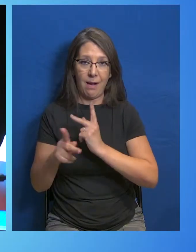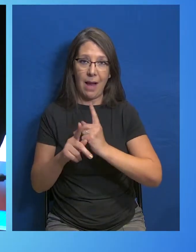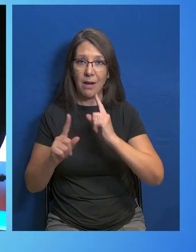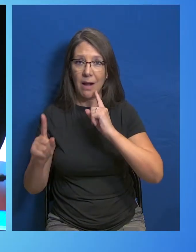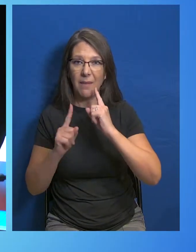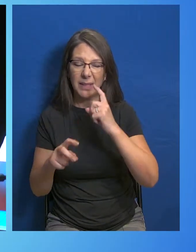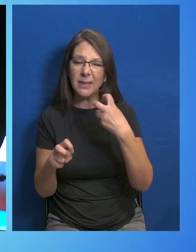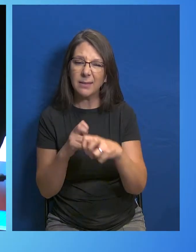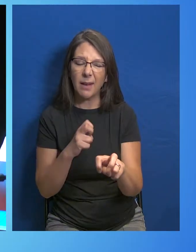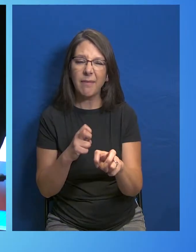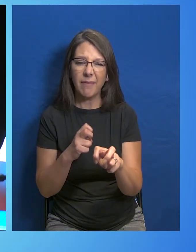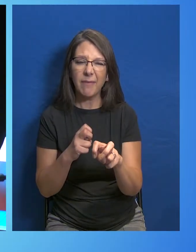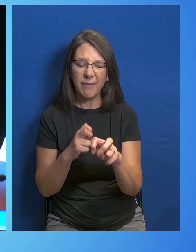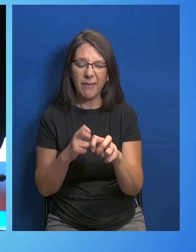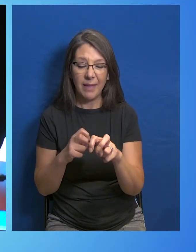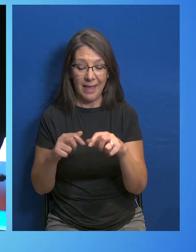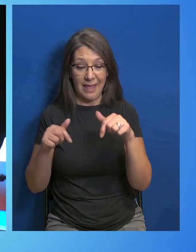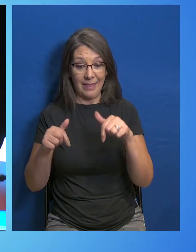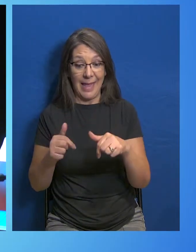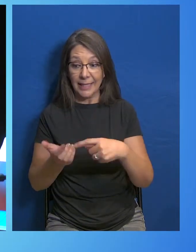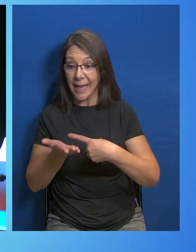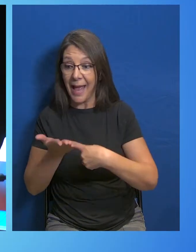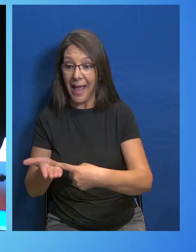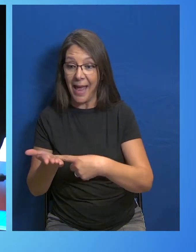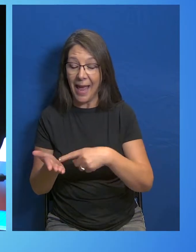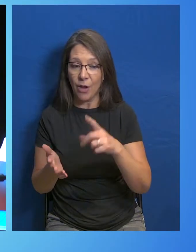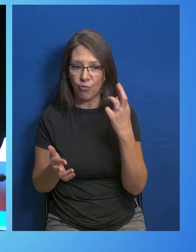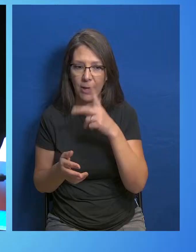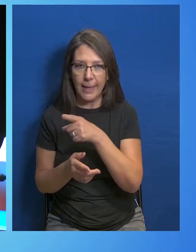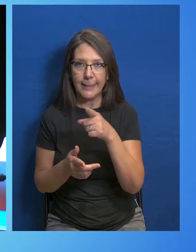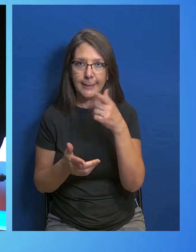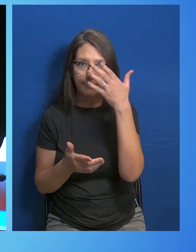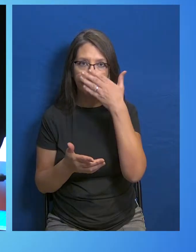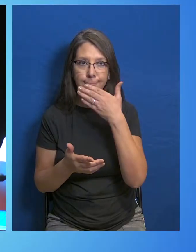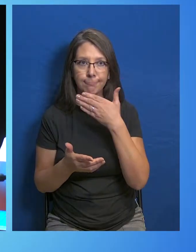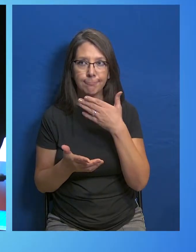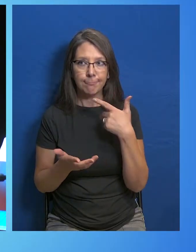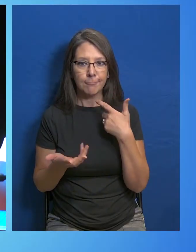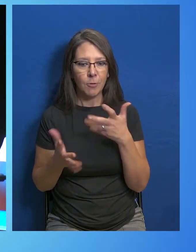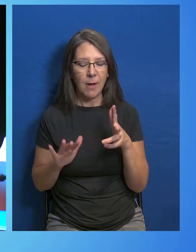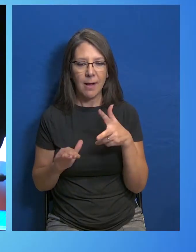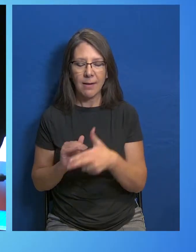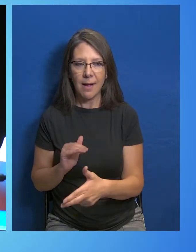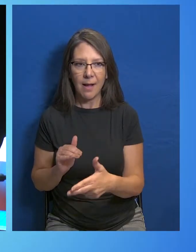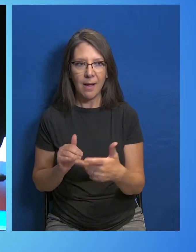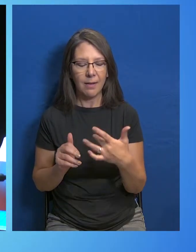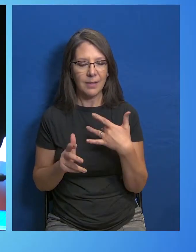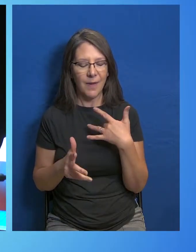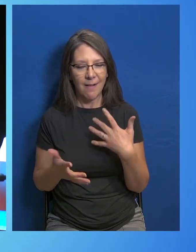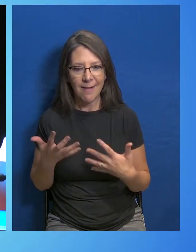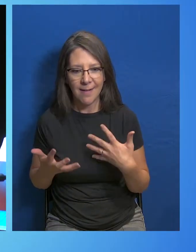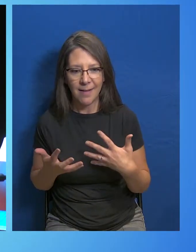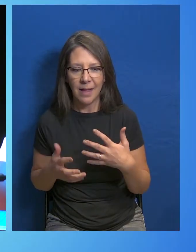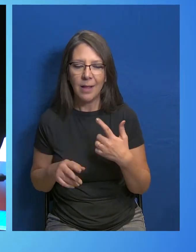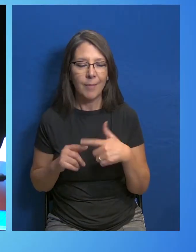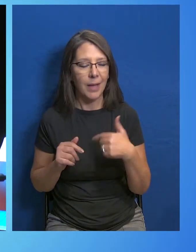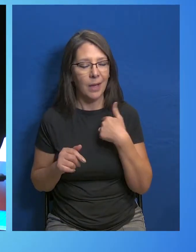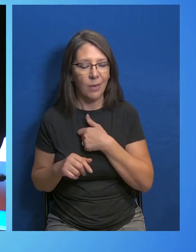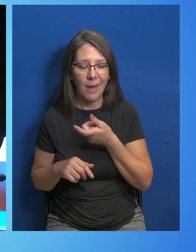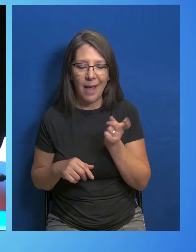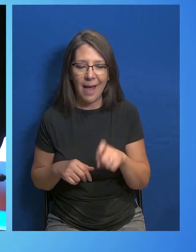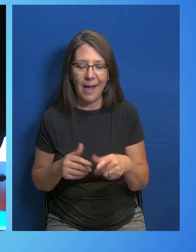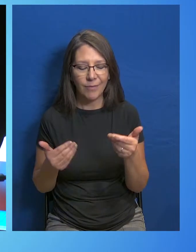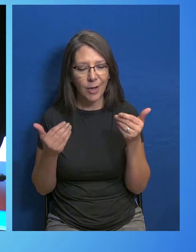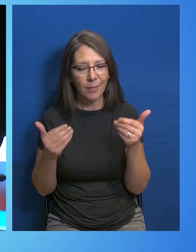those discussions no one wants to be able to make the cuts, but we all know that it's necessary in order to make sure that we balance our